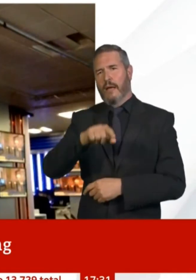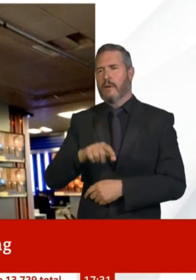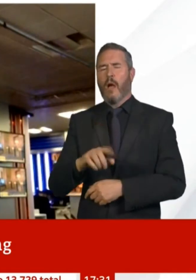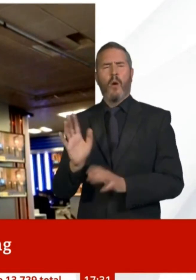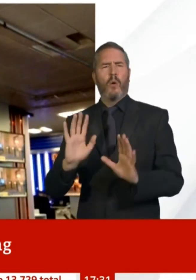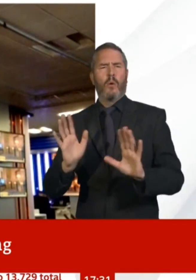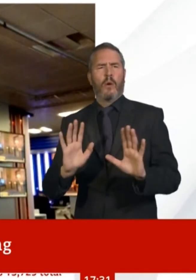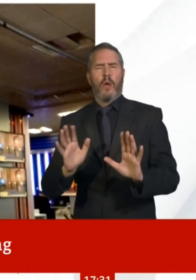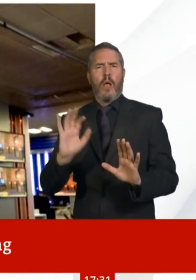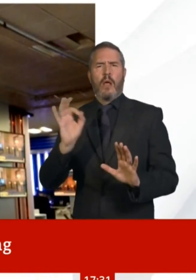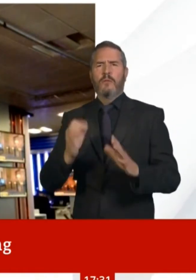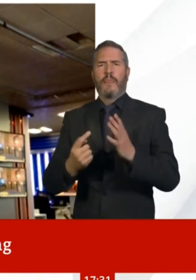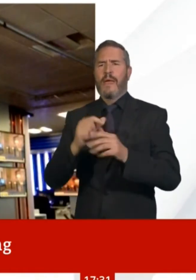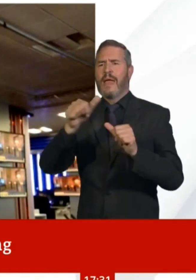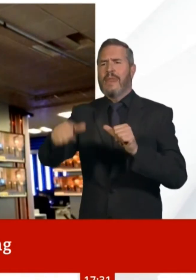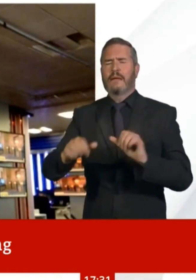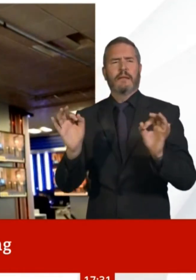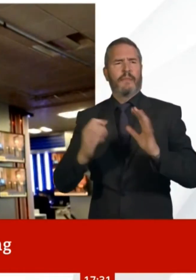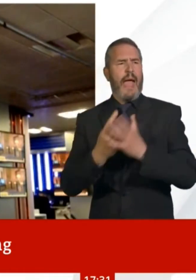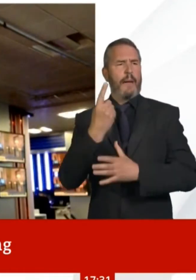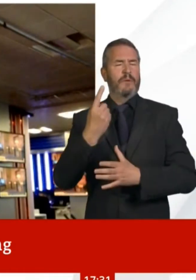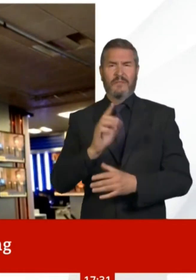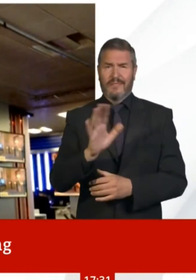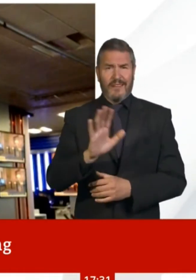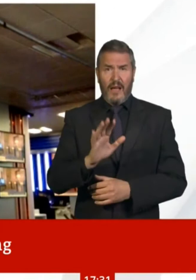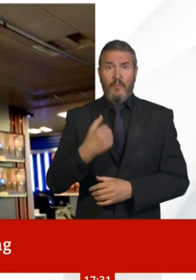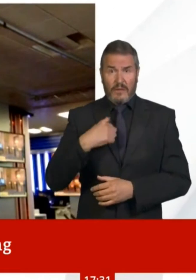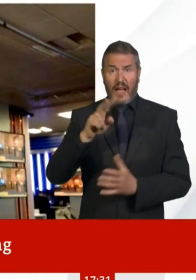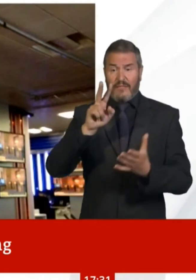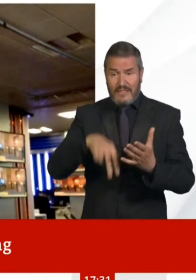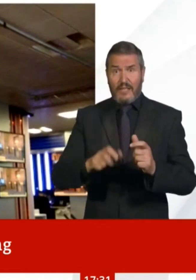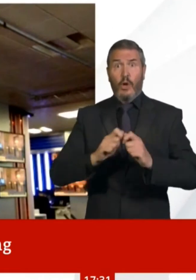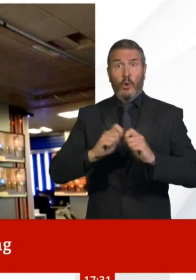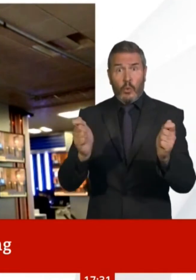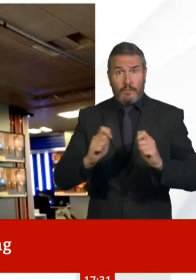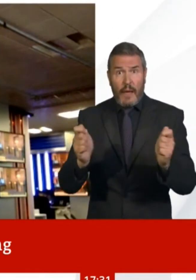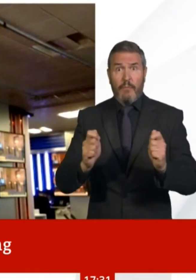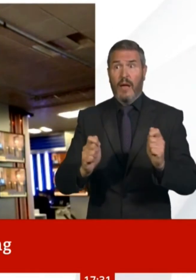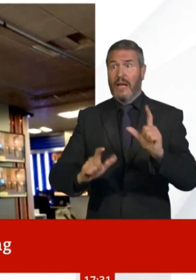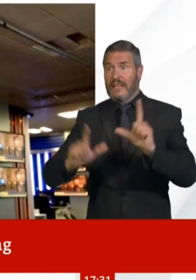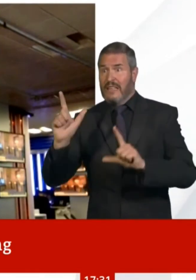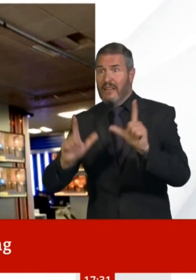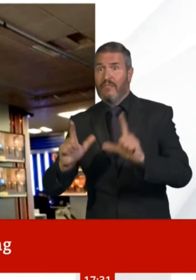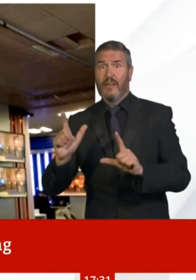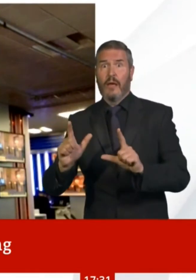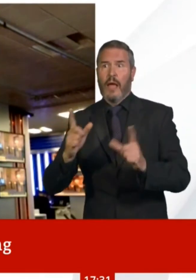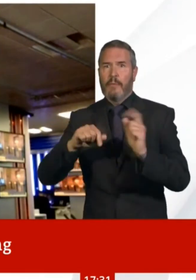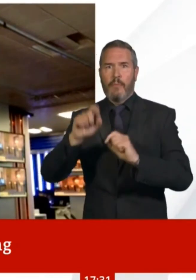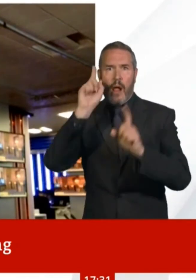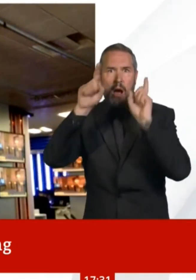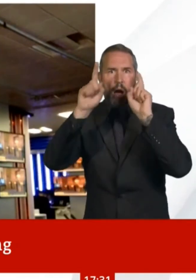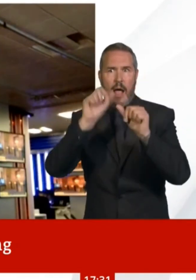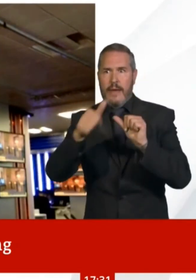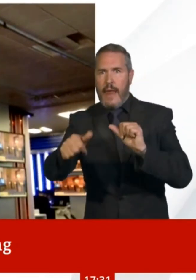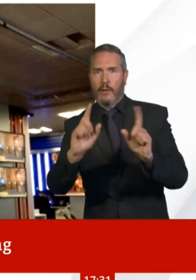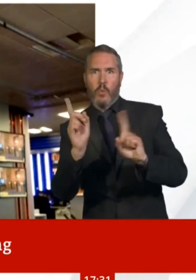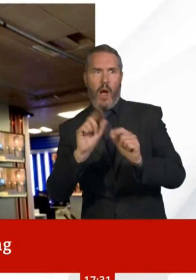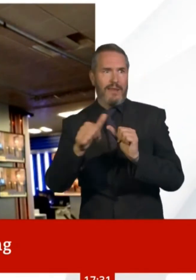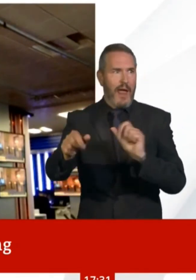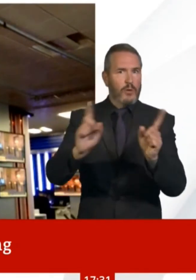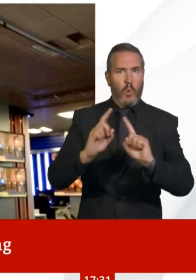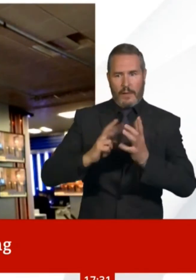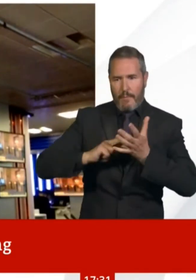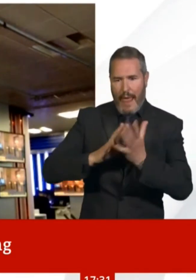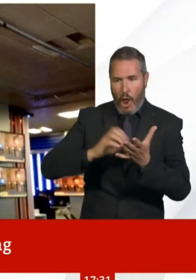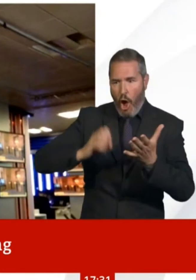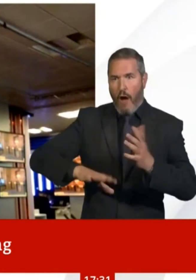about what happens next. But you only have to pick up a paper or look at a TV broadcast to see plenty of people speculating about the what next and